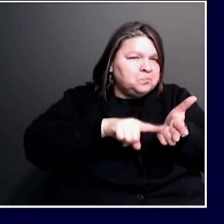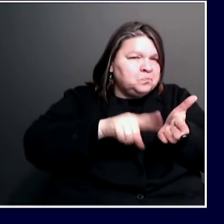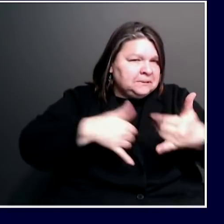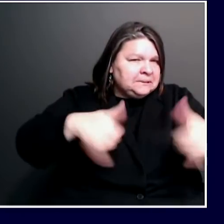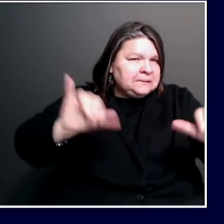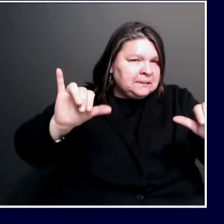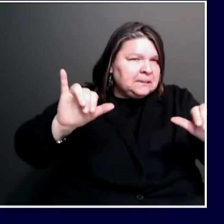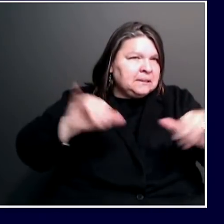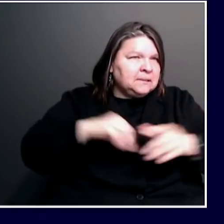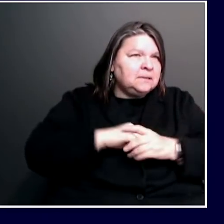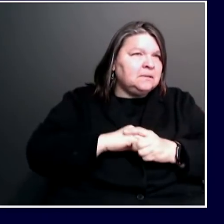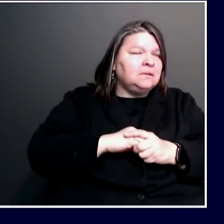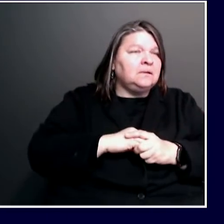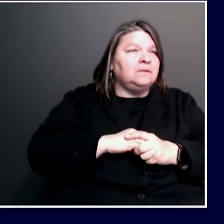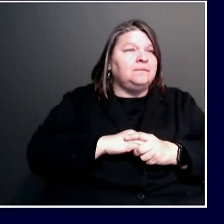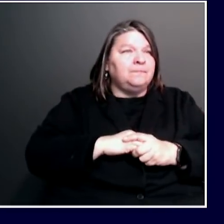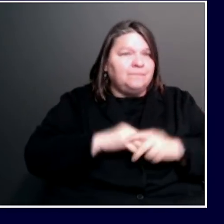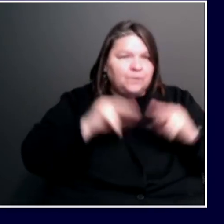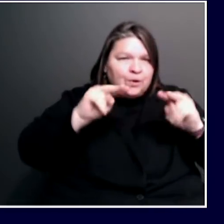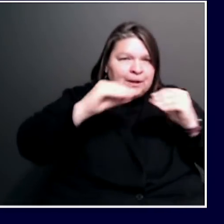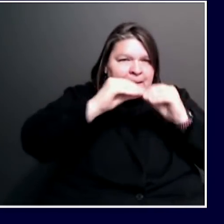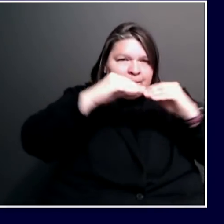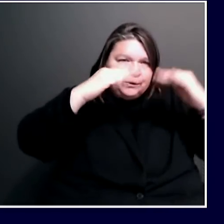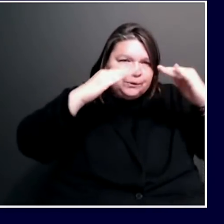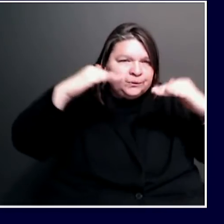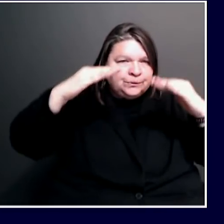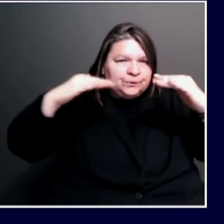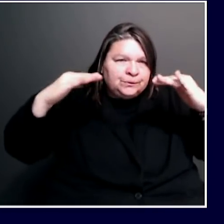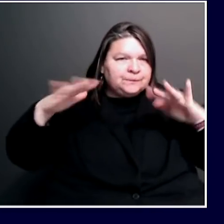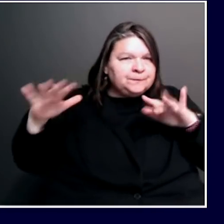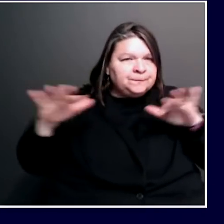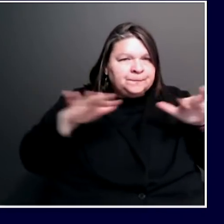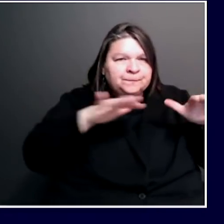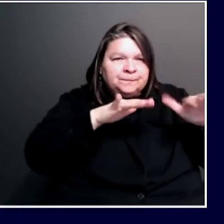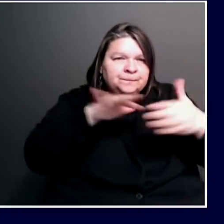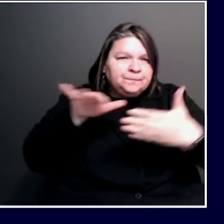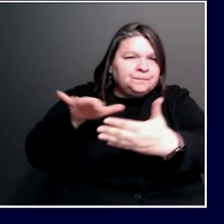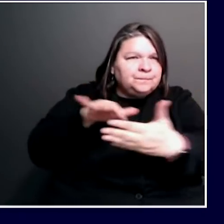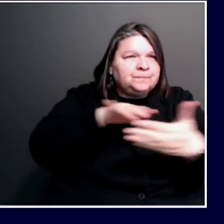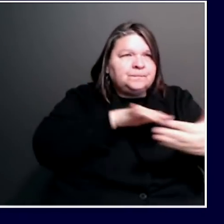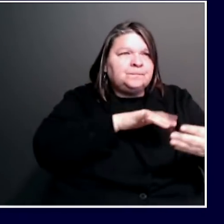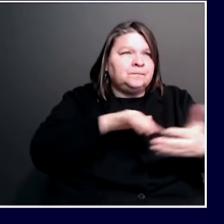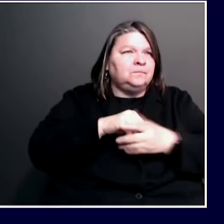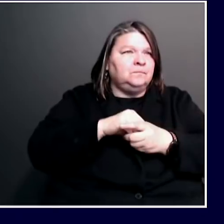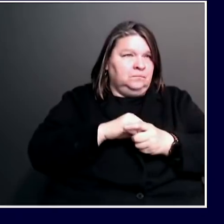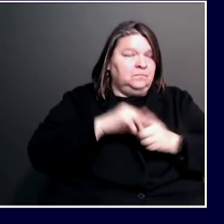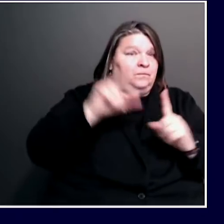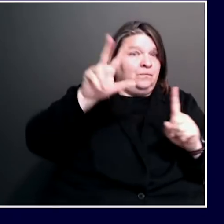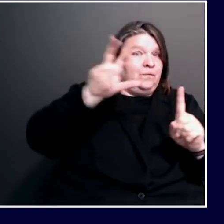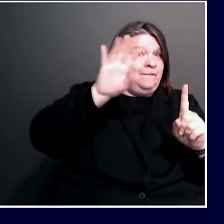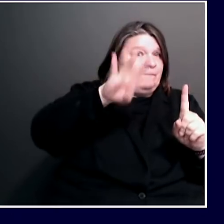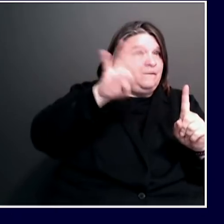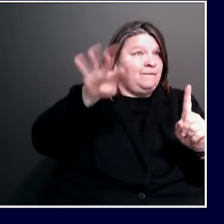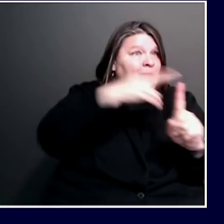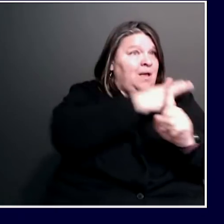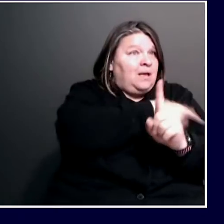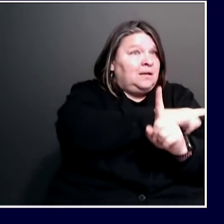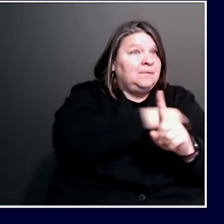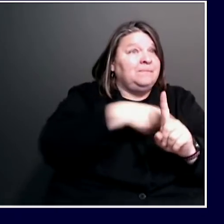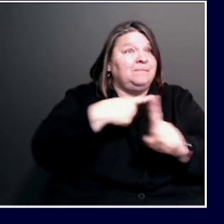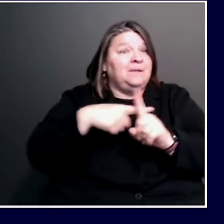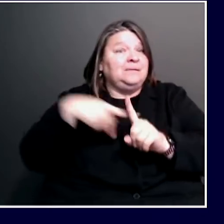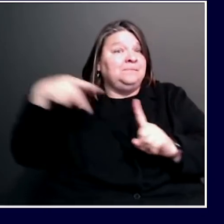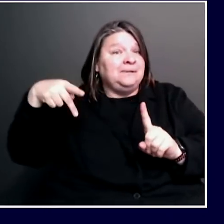go. Keeping in mind that numbers like 344 hospitalizations and PCR positivity rates of